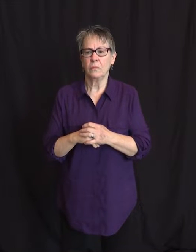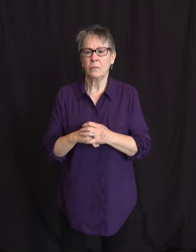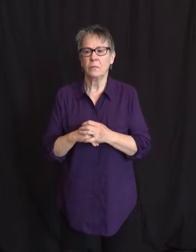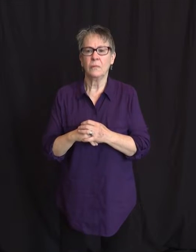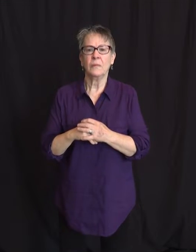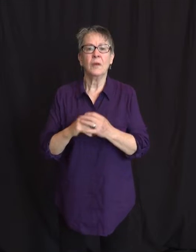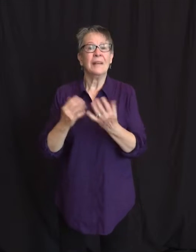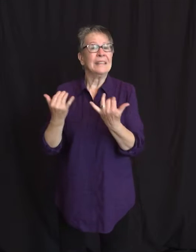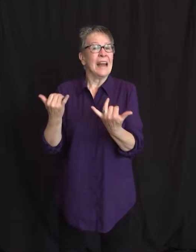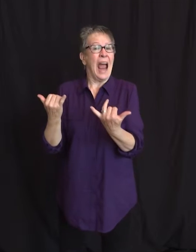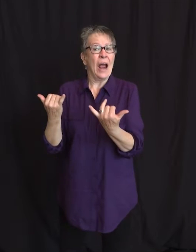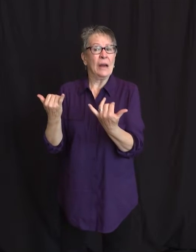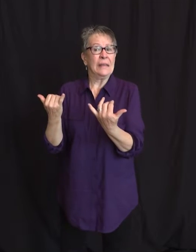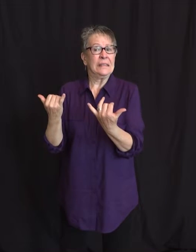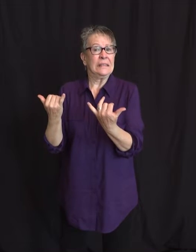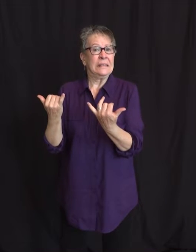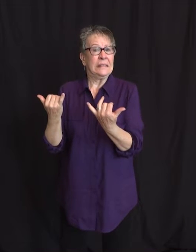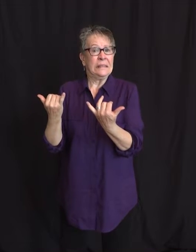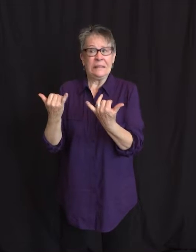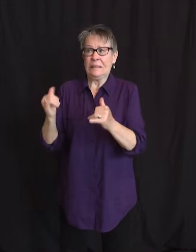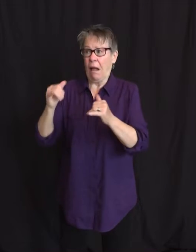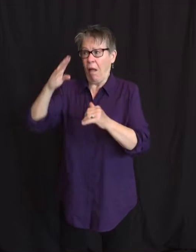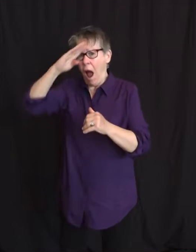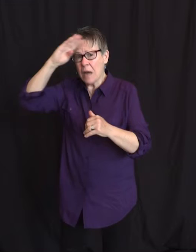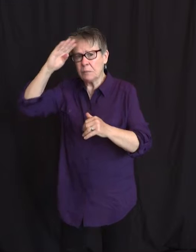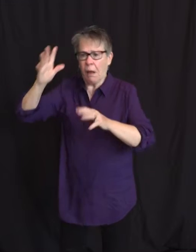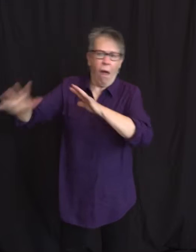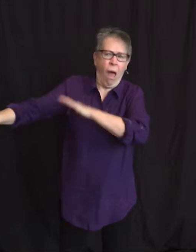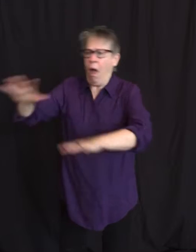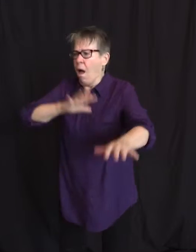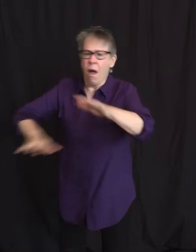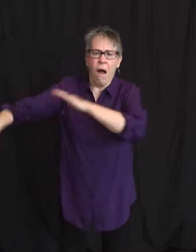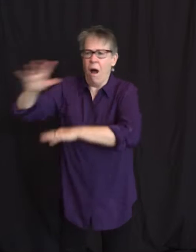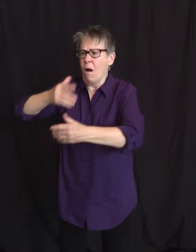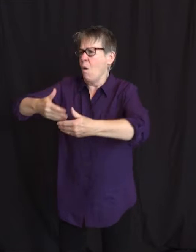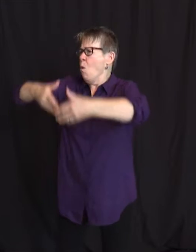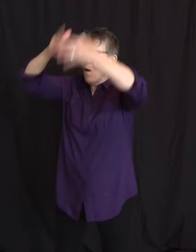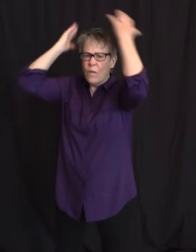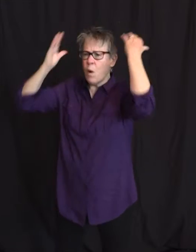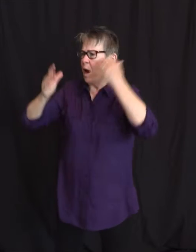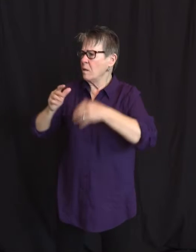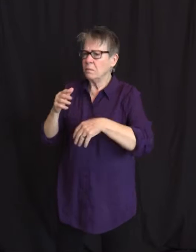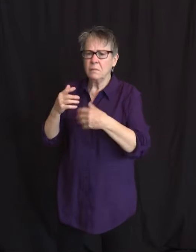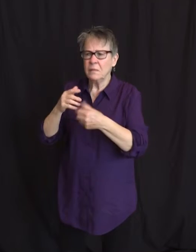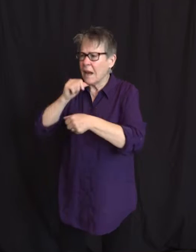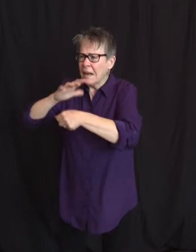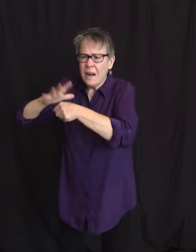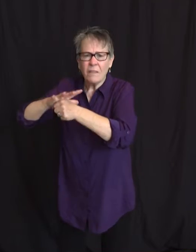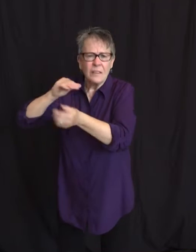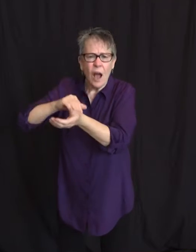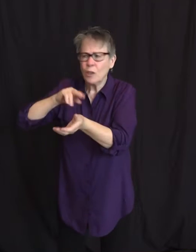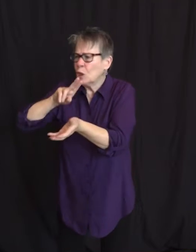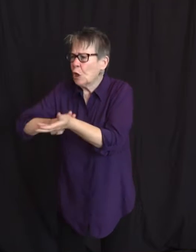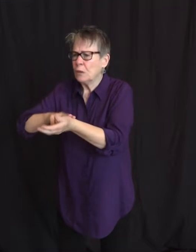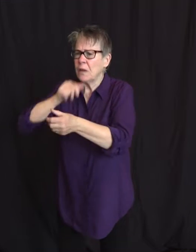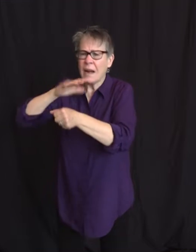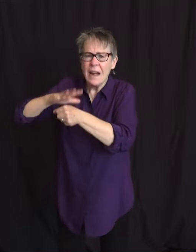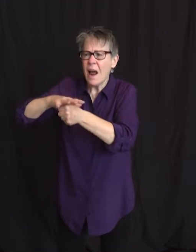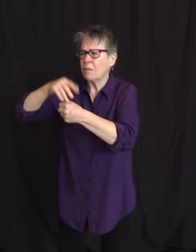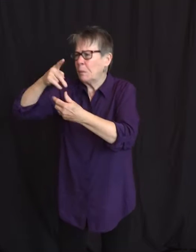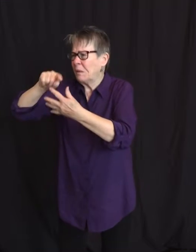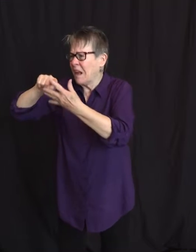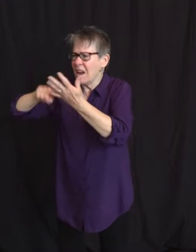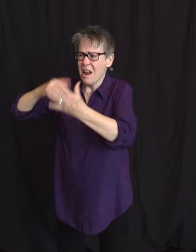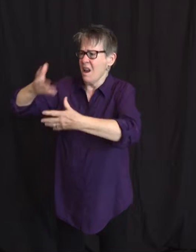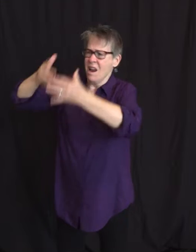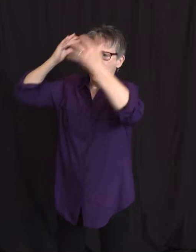decreases. We cannot look at just one day or one snapshot in time and say we've succeeded or failed. We will need to look